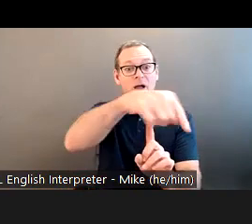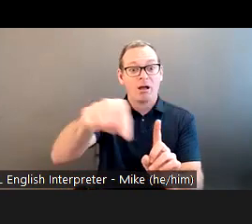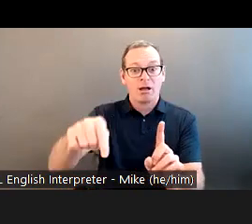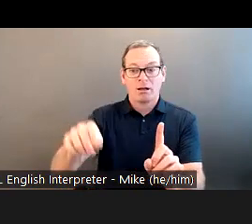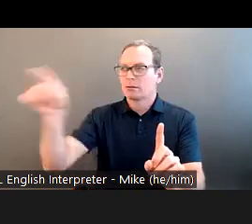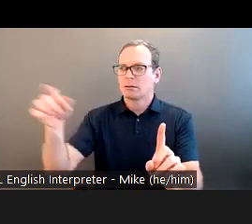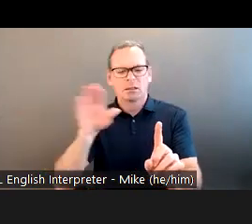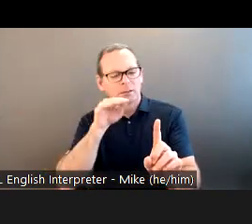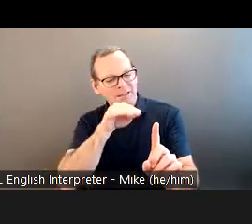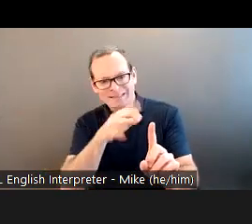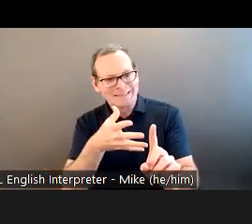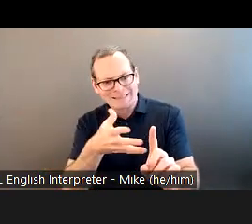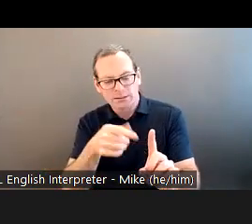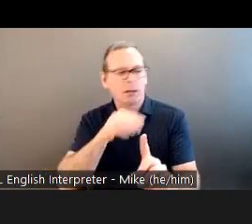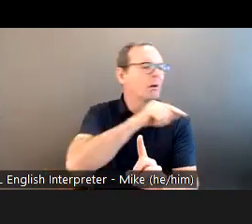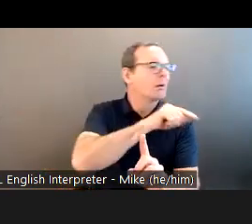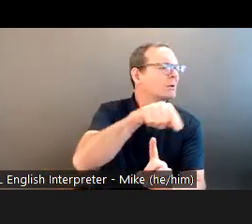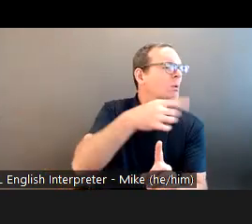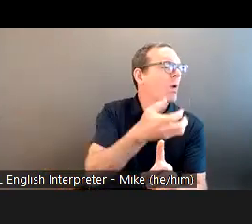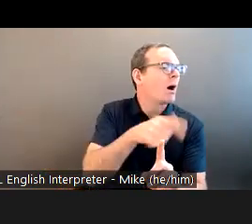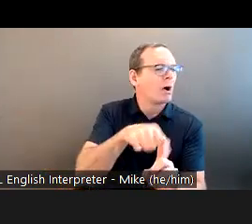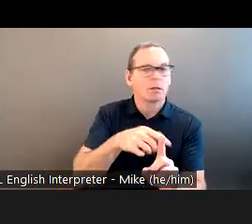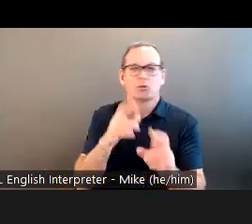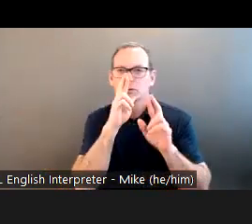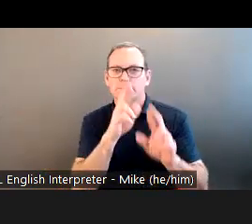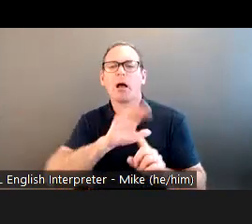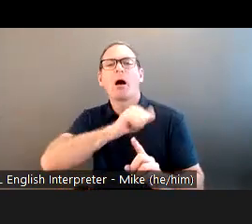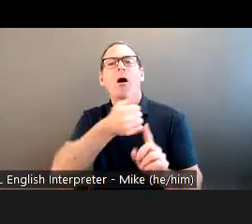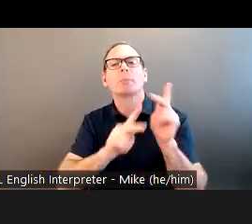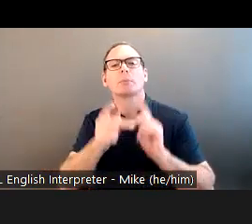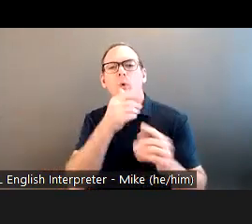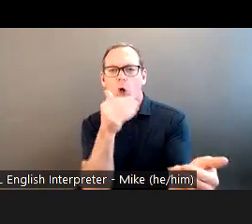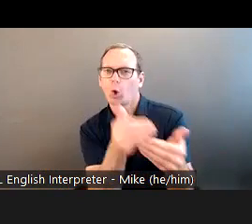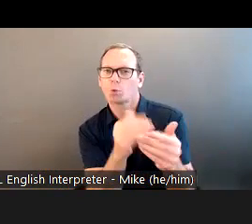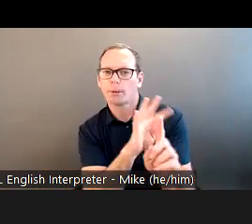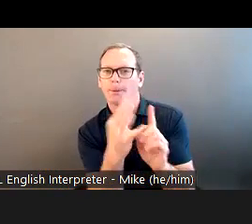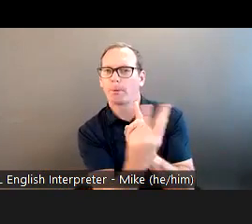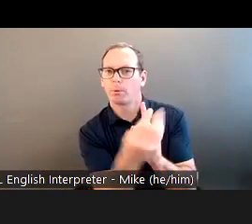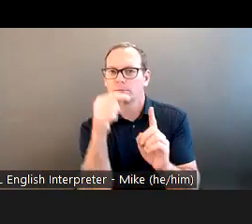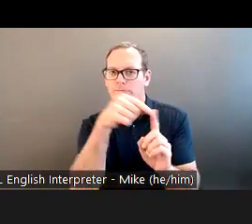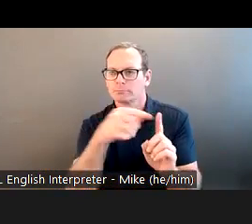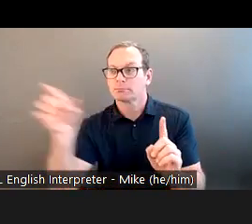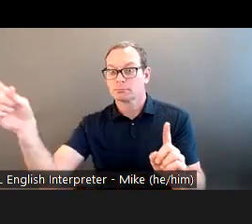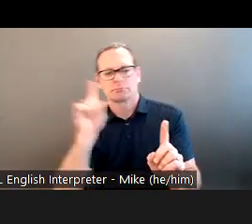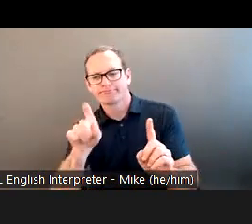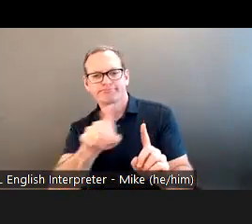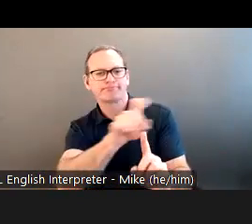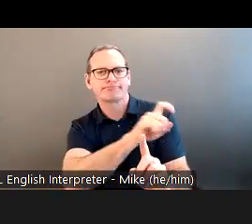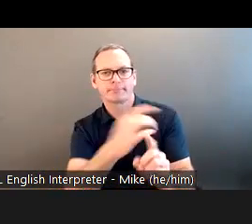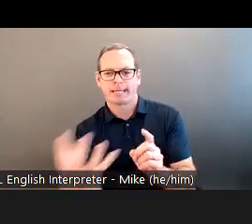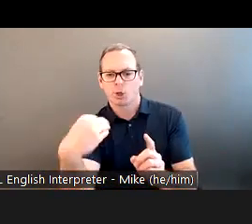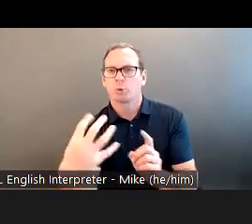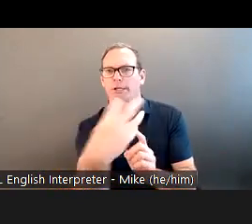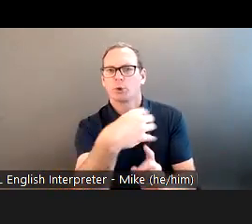wishes are, or they might have discussed with this person what they would want done. So it's important to be including other people in the process, even though the